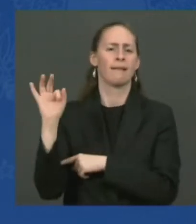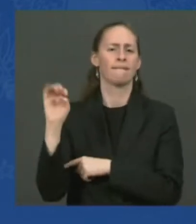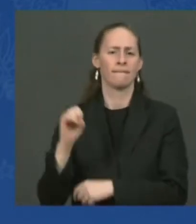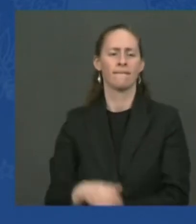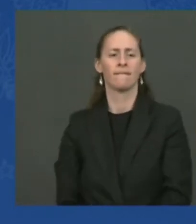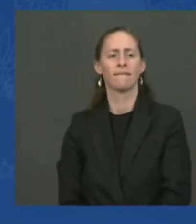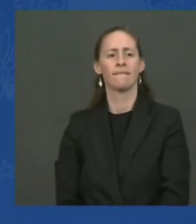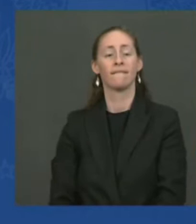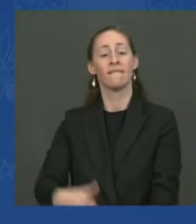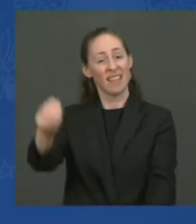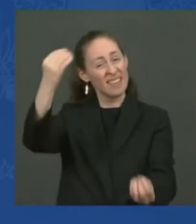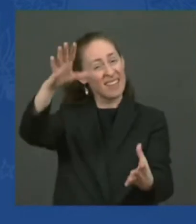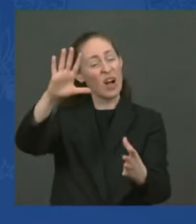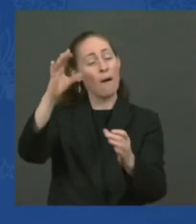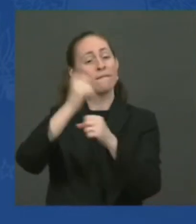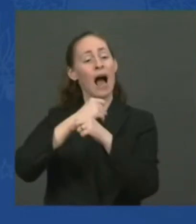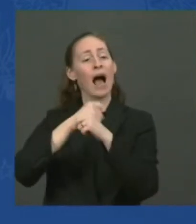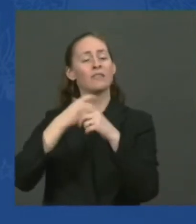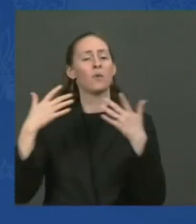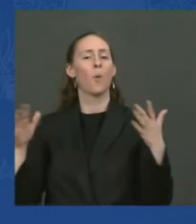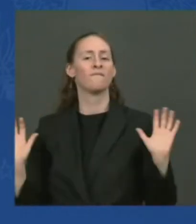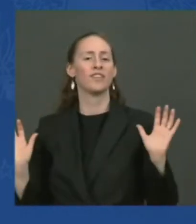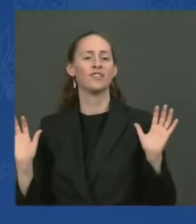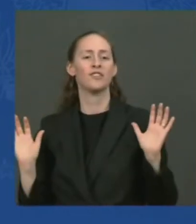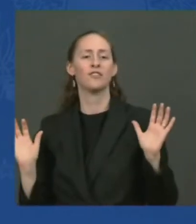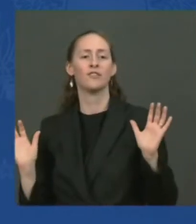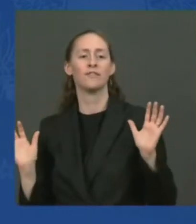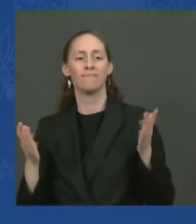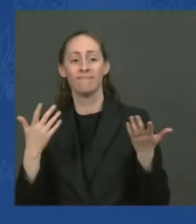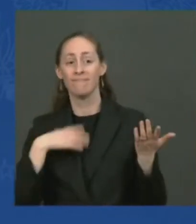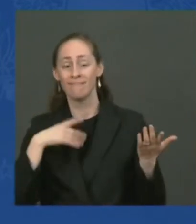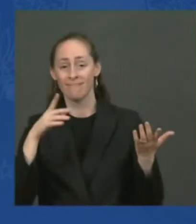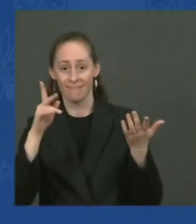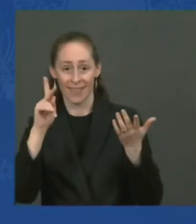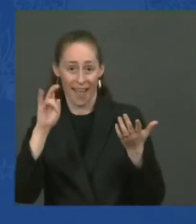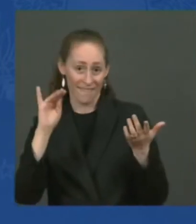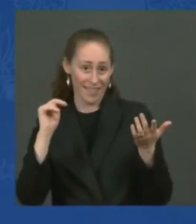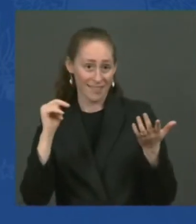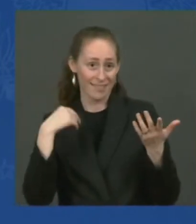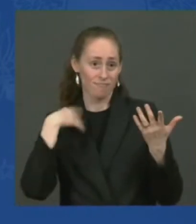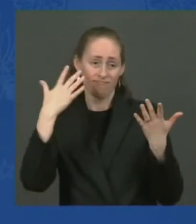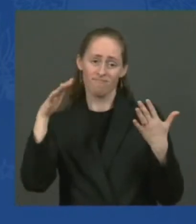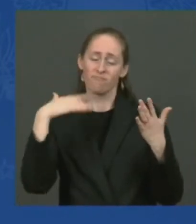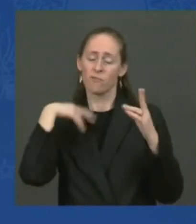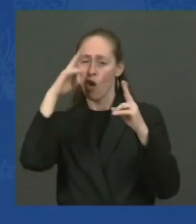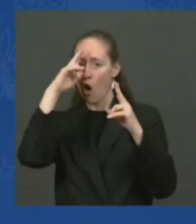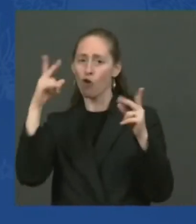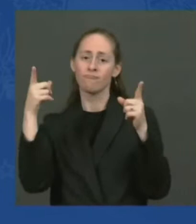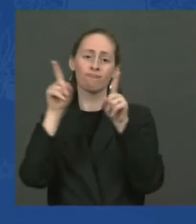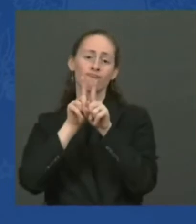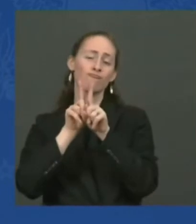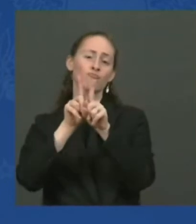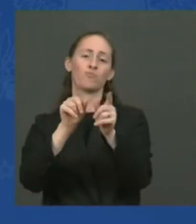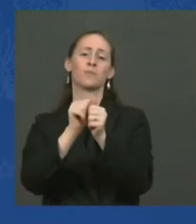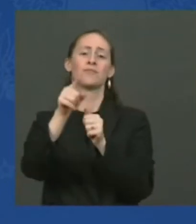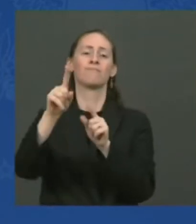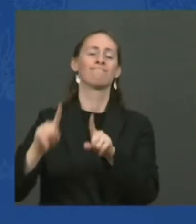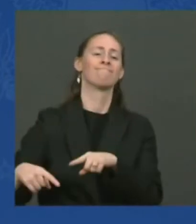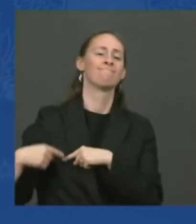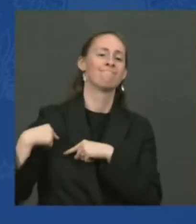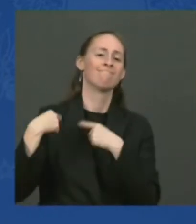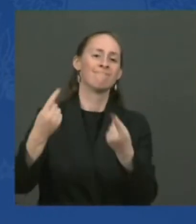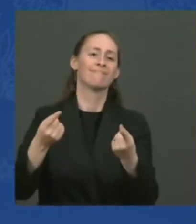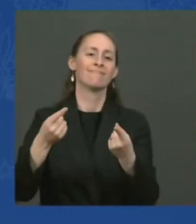off. Kevin, my friend, it was an honor to fight alongside you, and today Patrick is